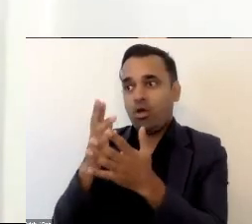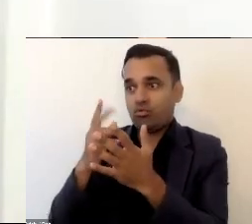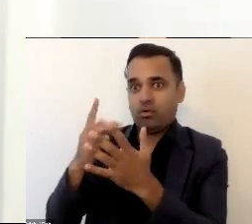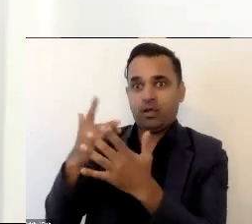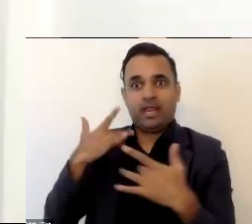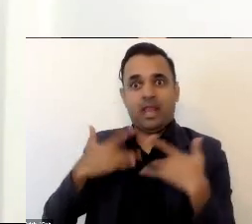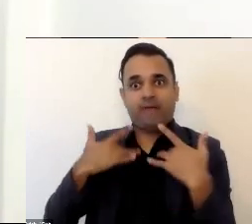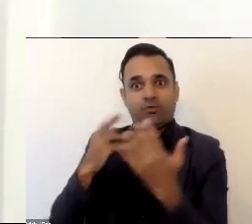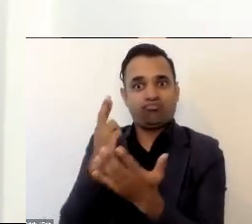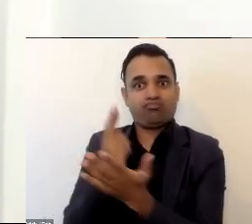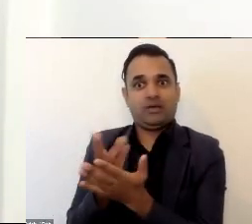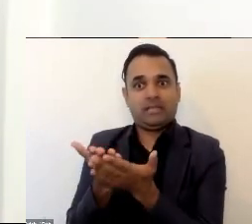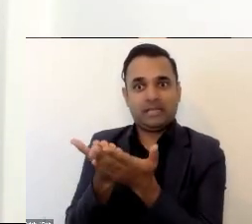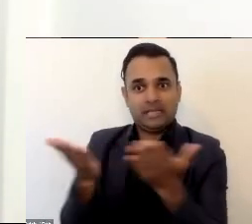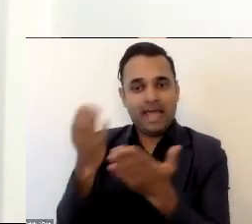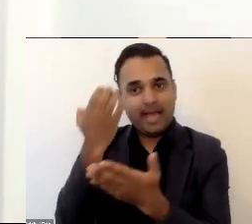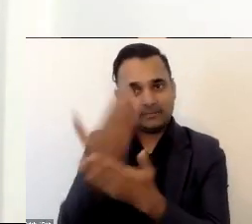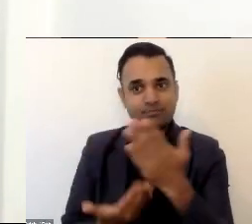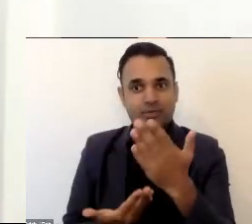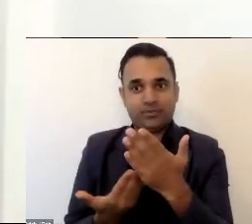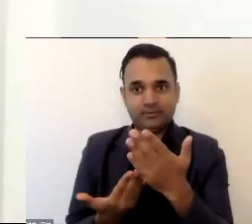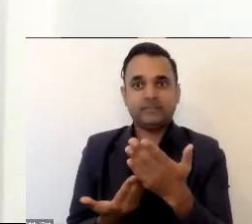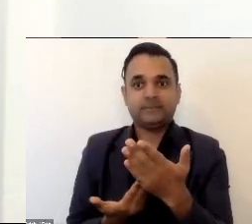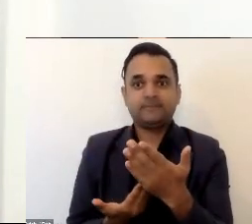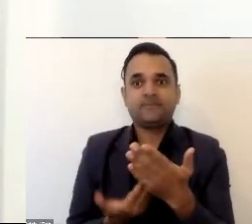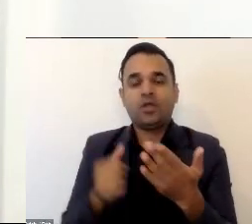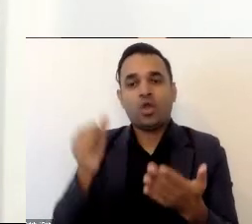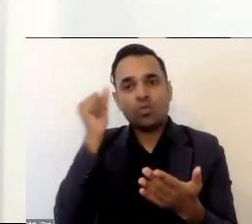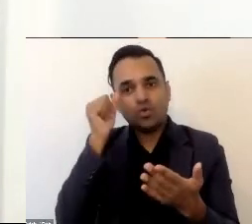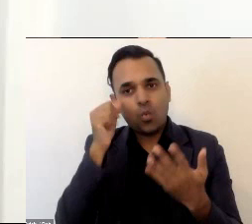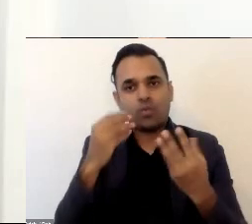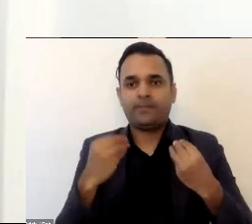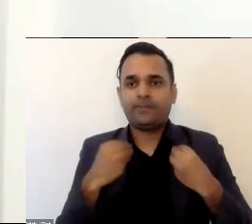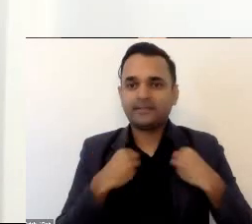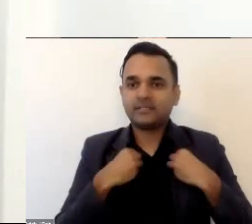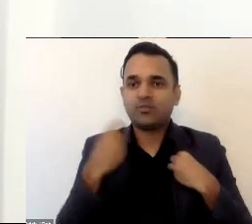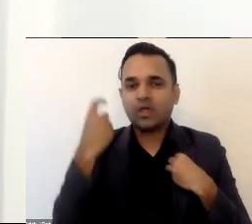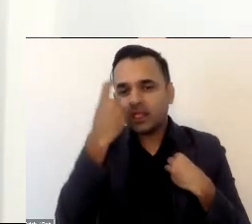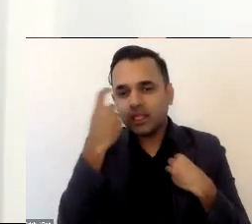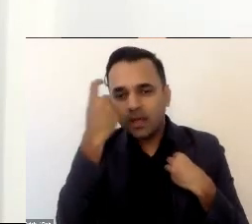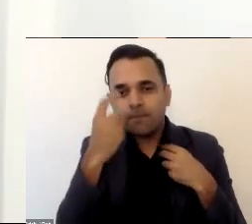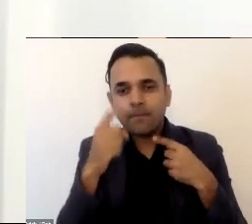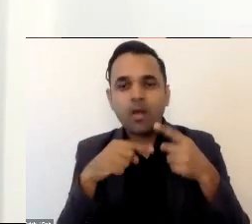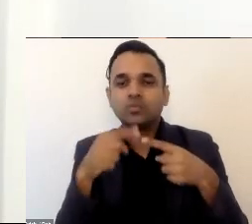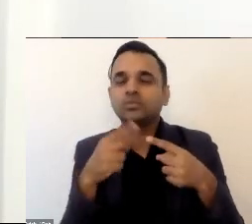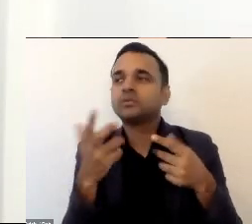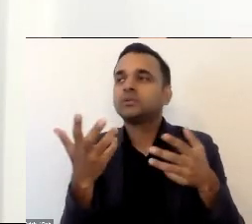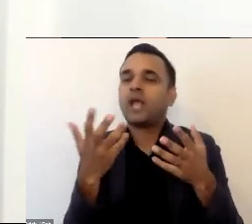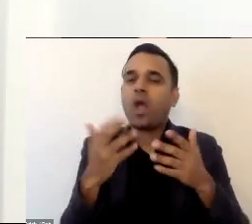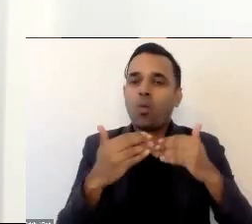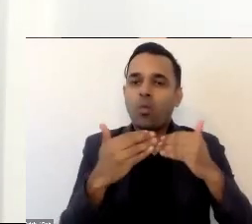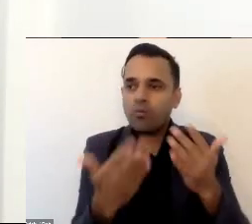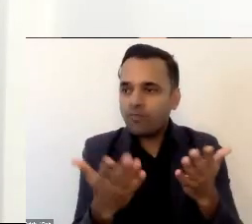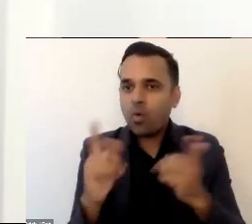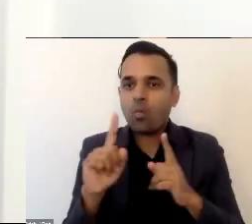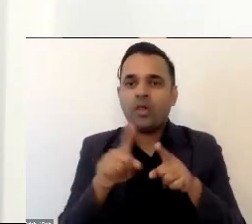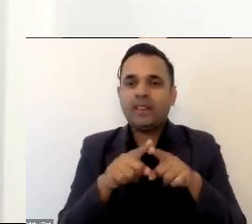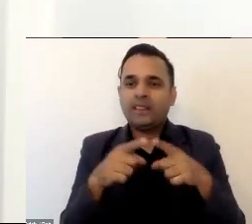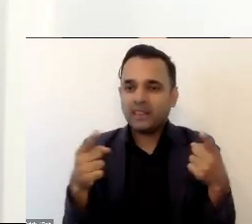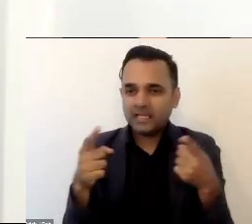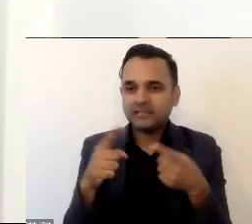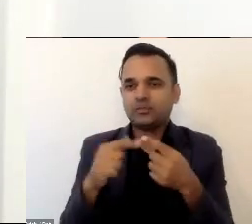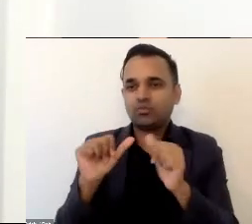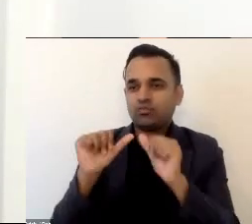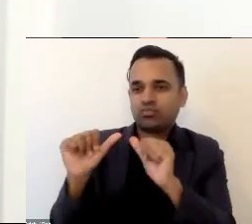customers and offer particular I guess, deals or